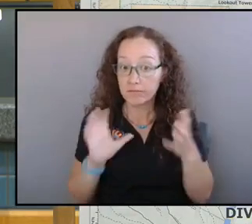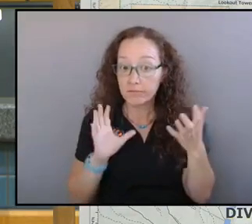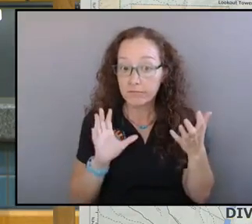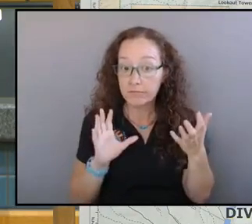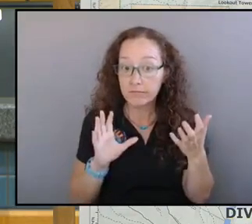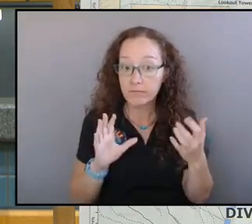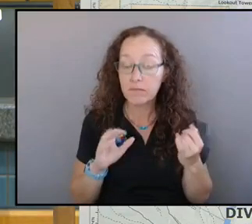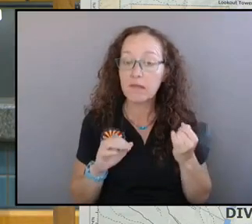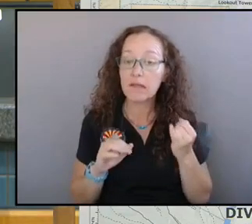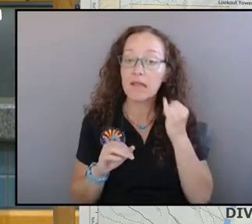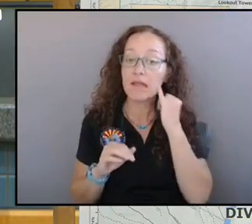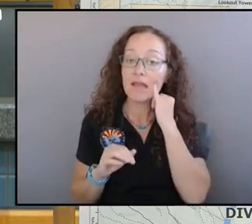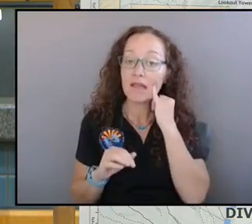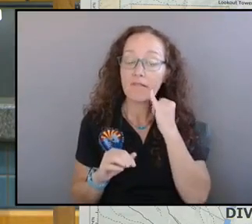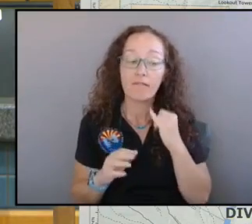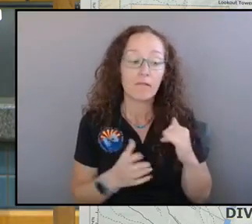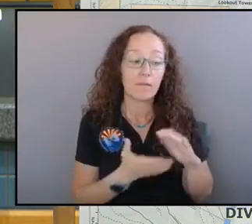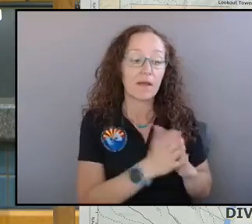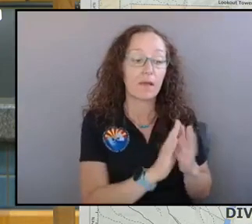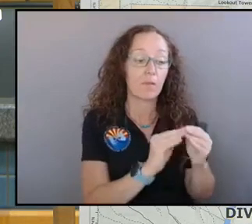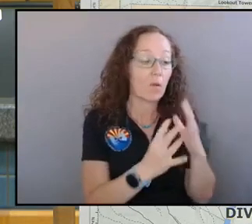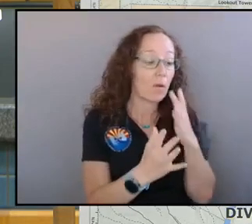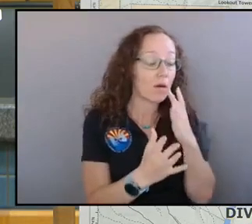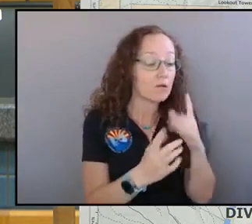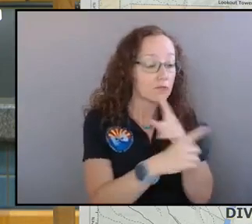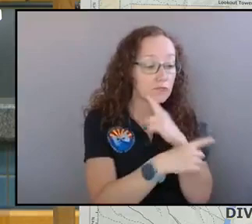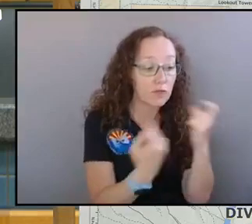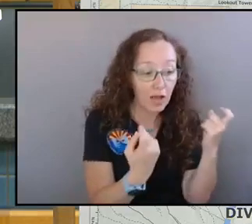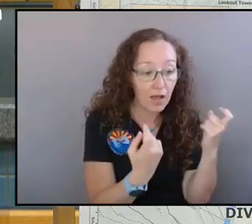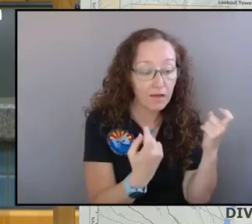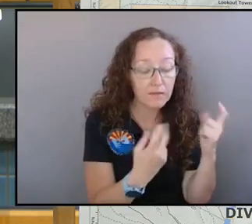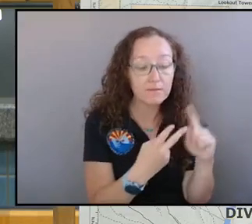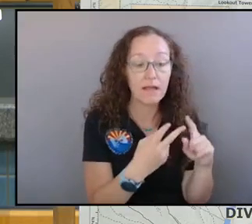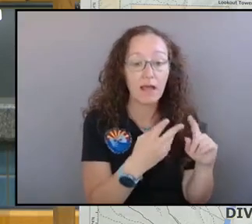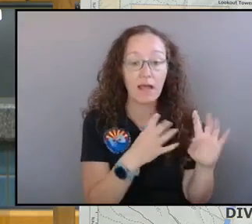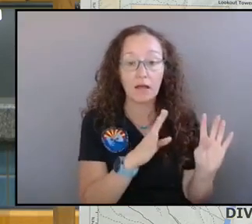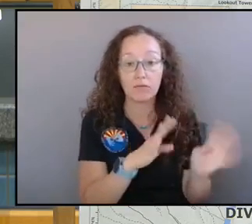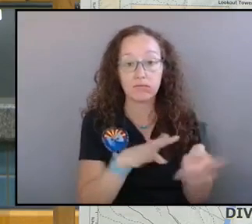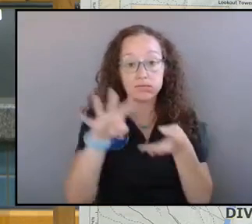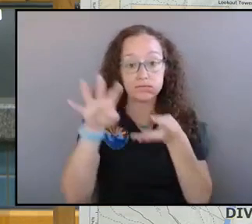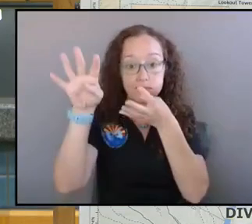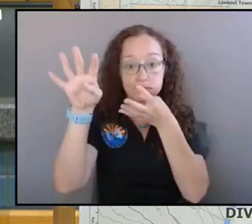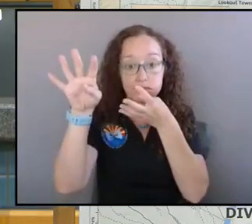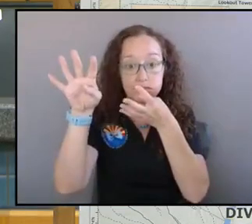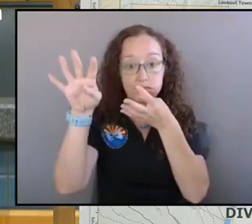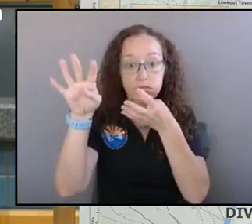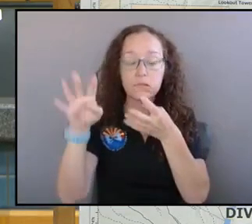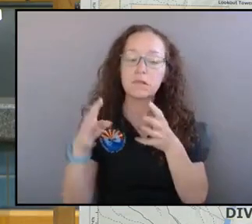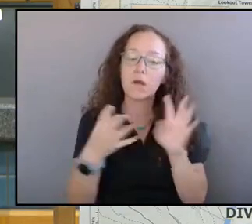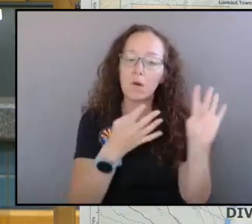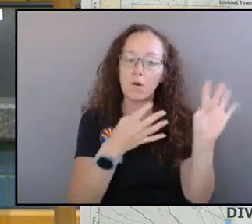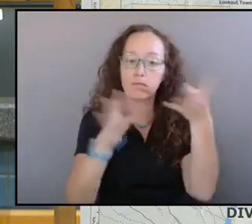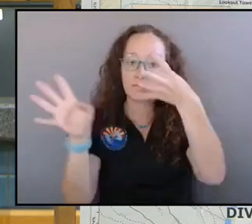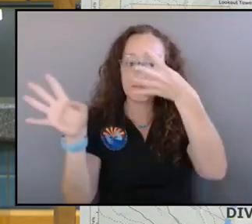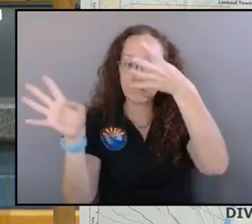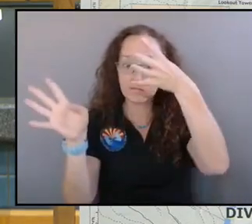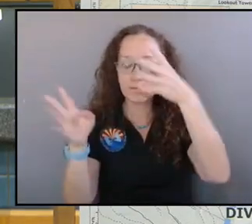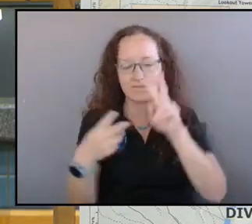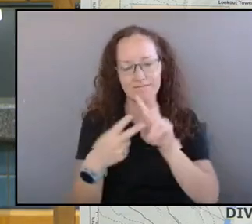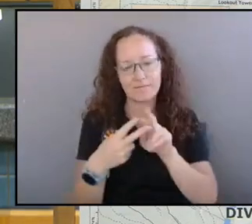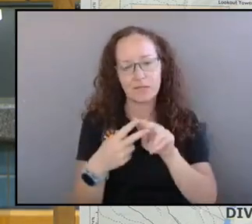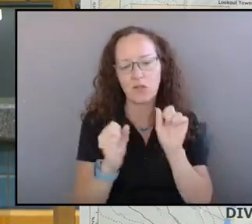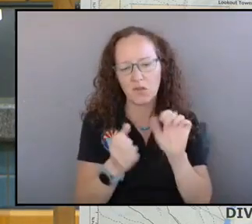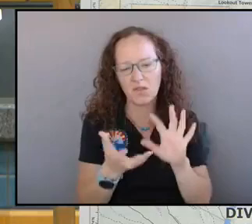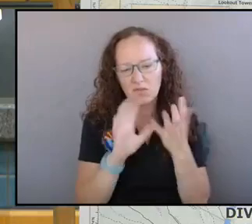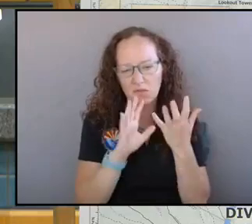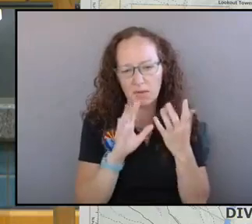some drier humidity coming in and winds that would push that off to the west a little bit with this east wind. Now, as we